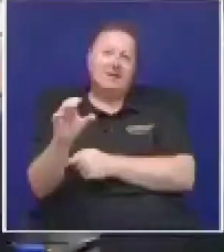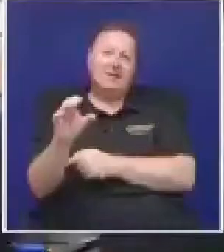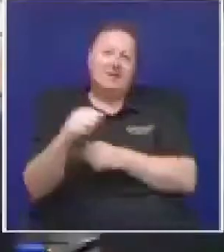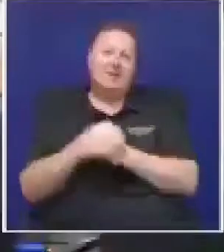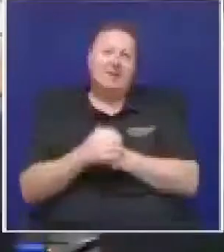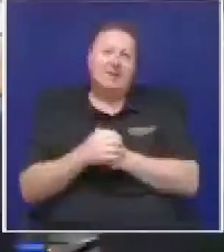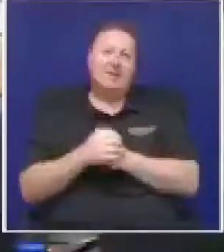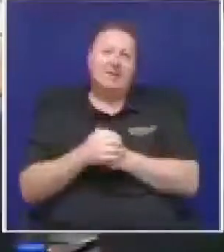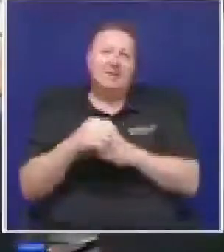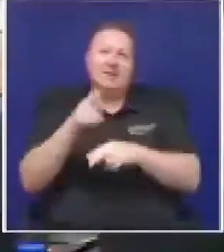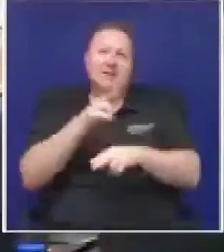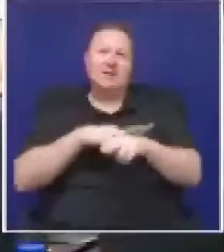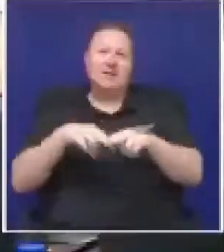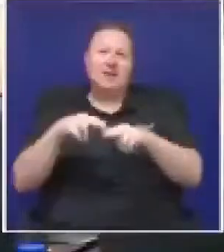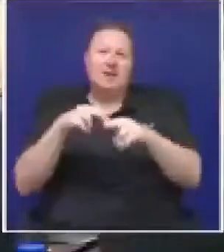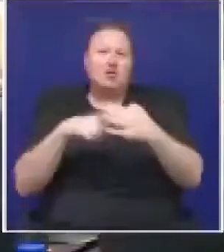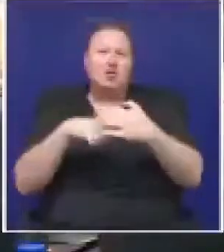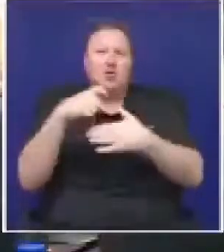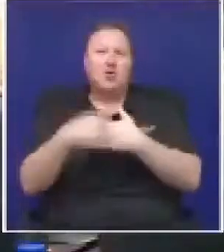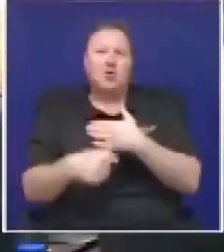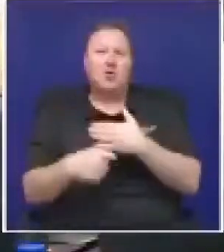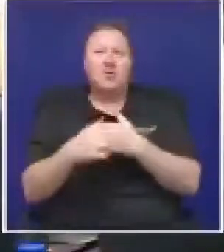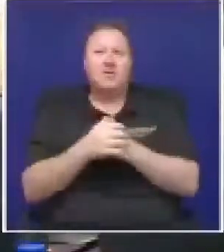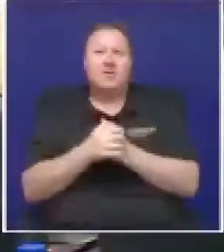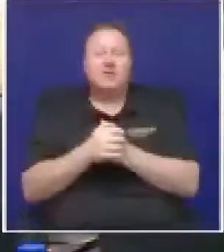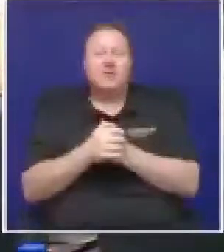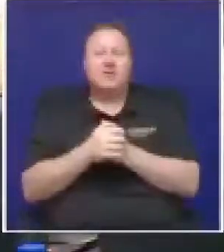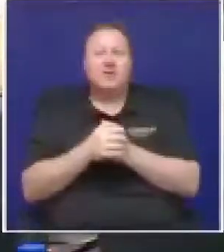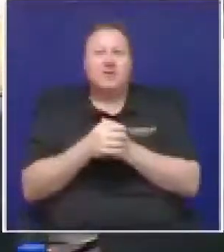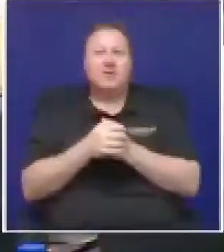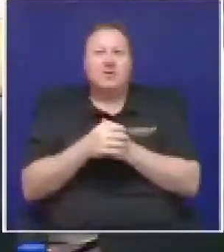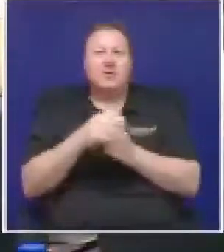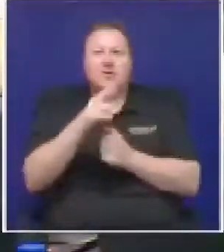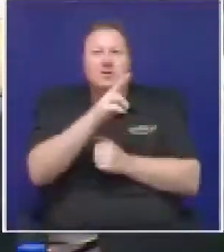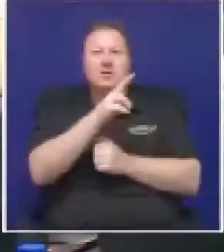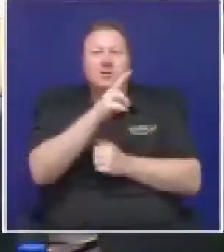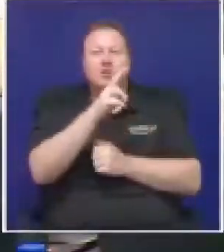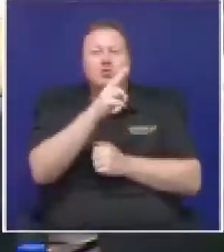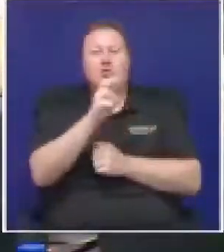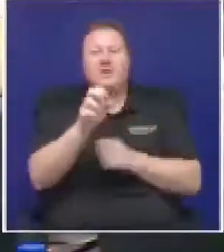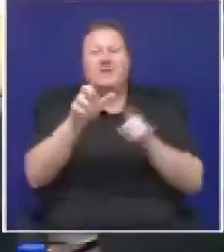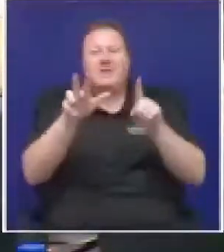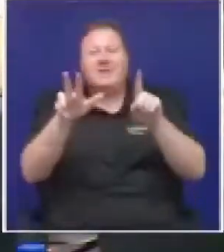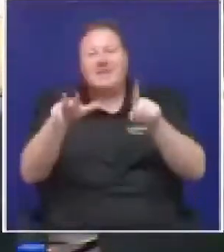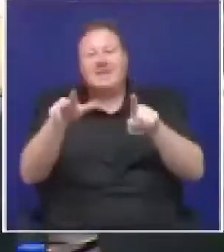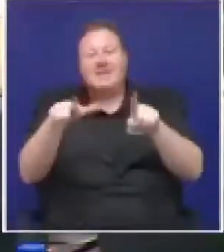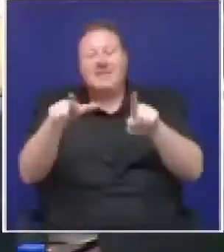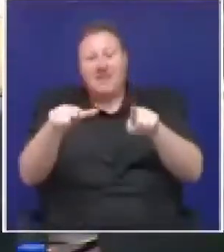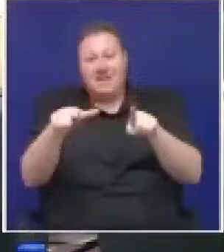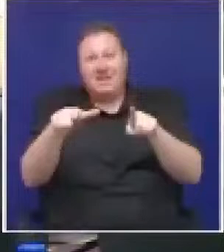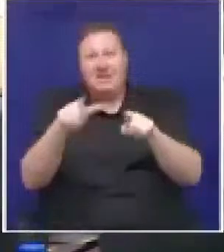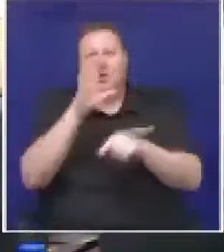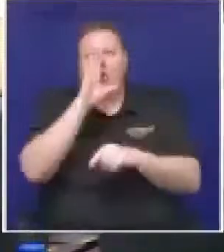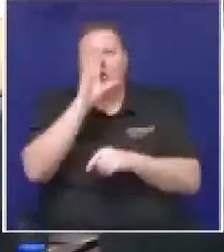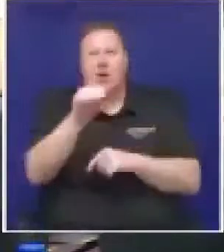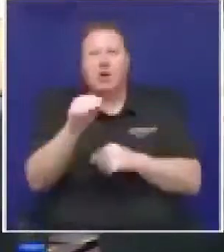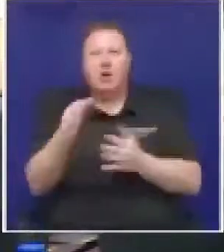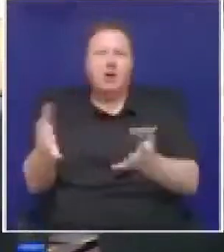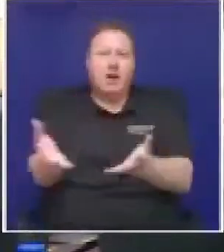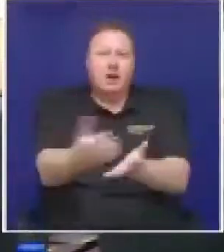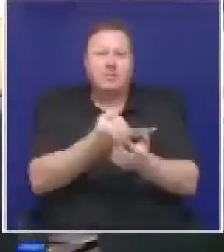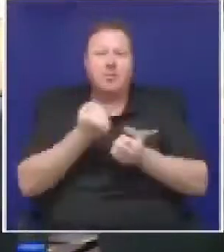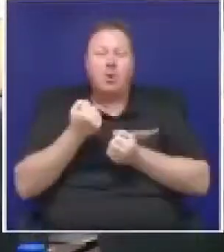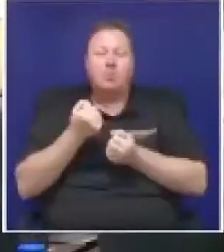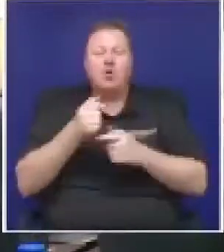National Conference resolution adopted in Nazareth in 2017 expressly called for expropriation of